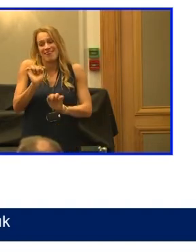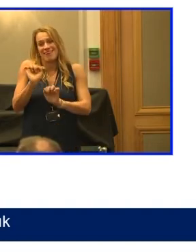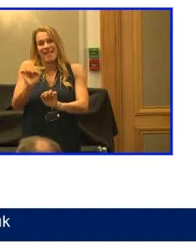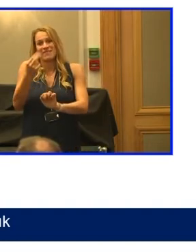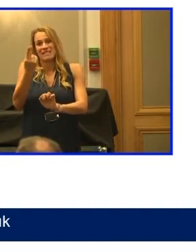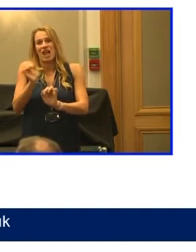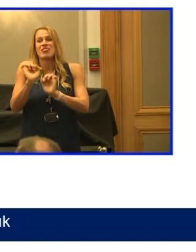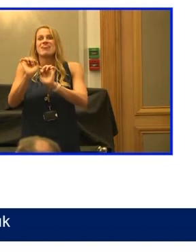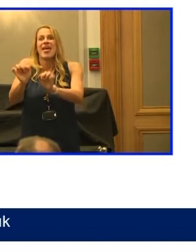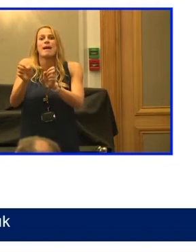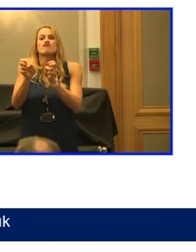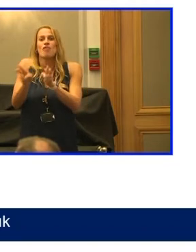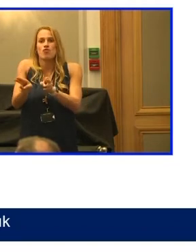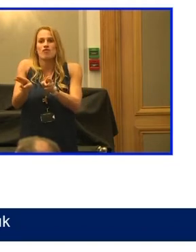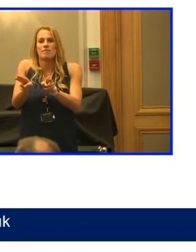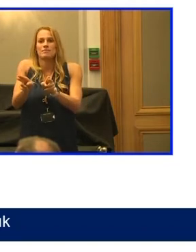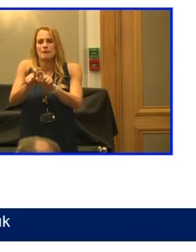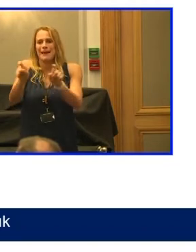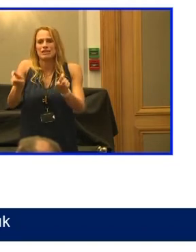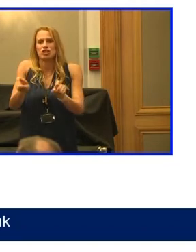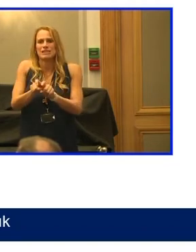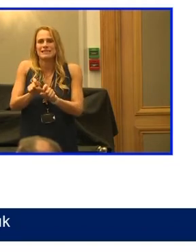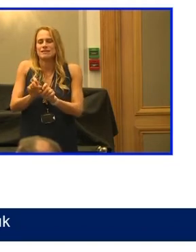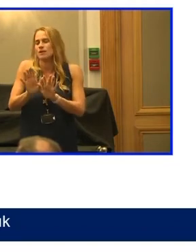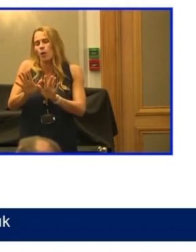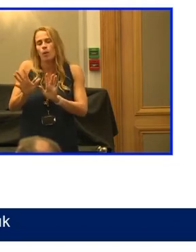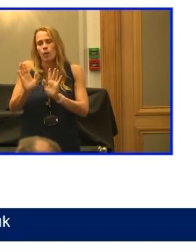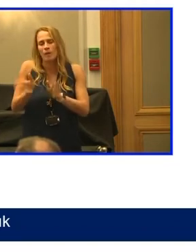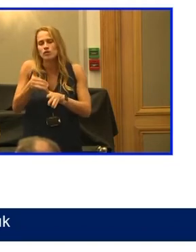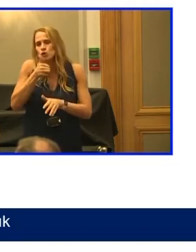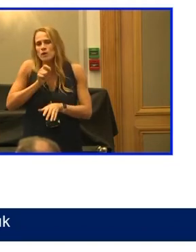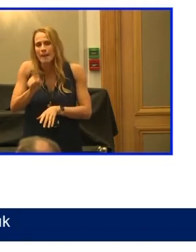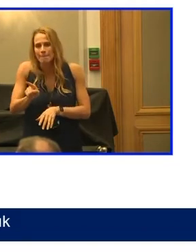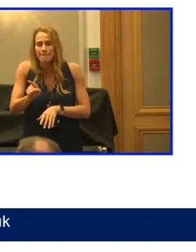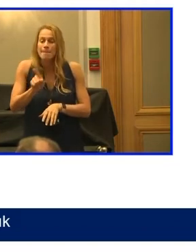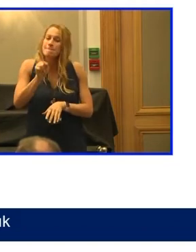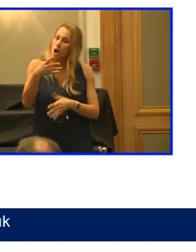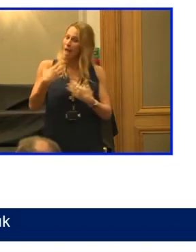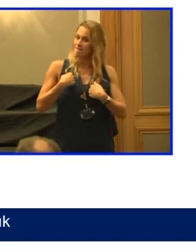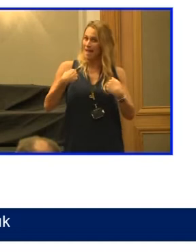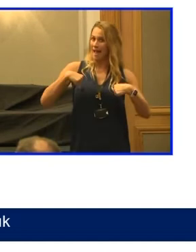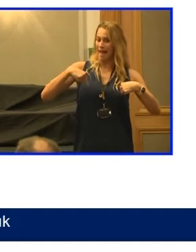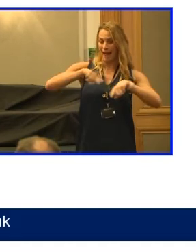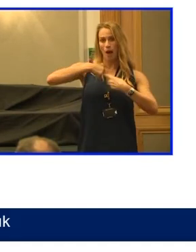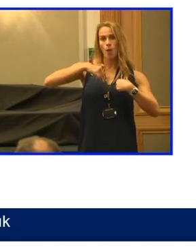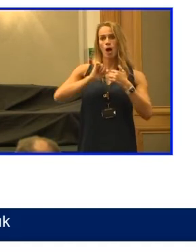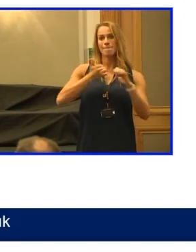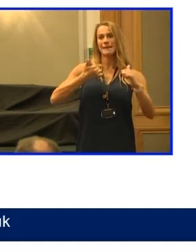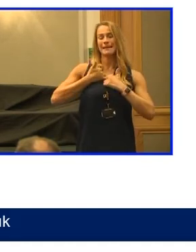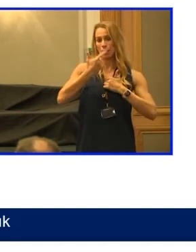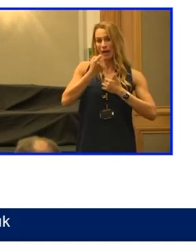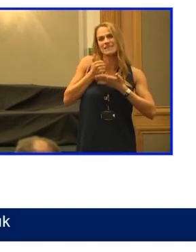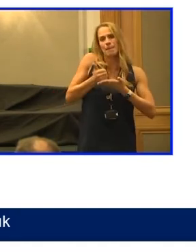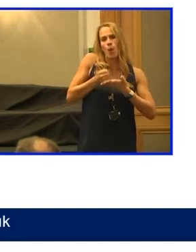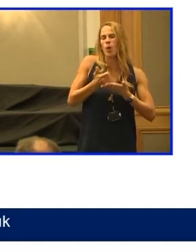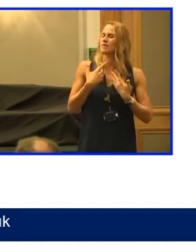won't work. I would say your specific support at RNIB, we do have employment support. Give us a call, because it's gonna take a little bit more time than I probably got